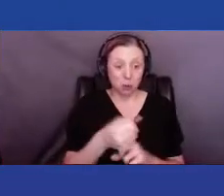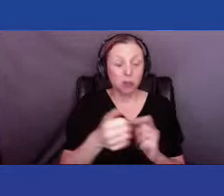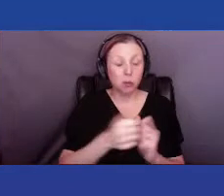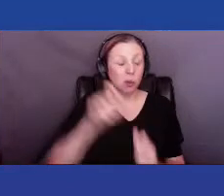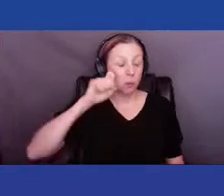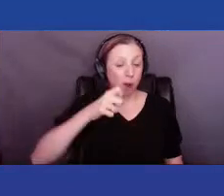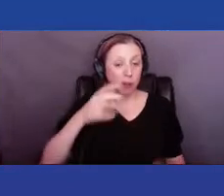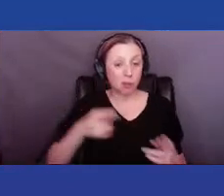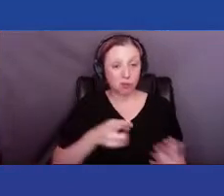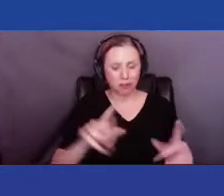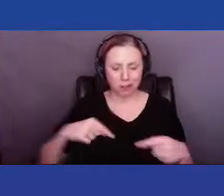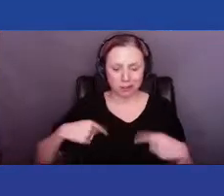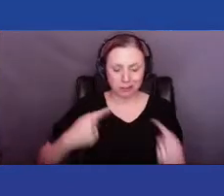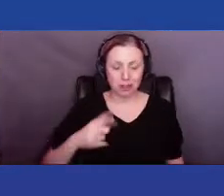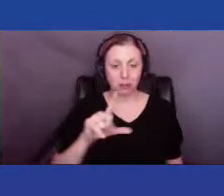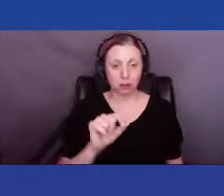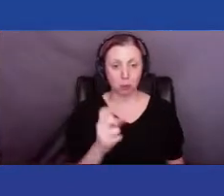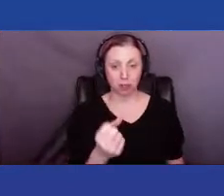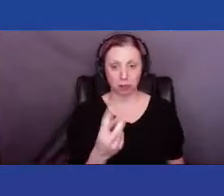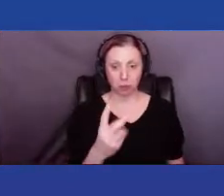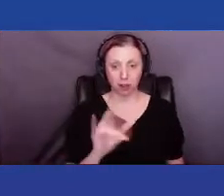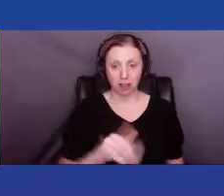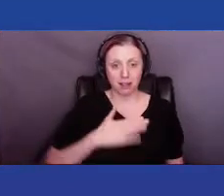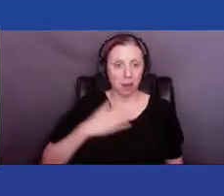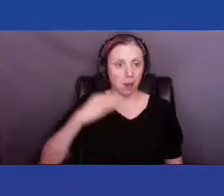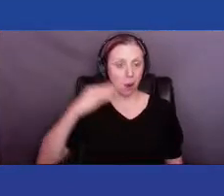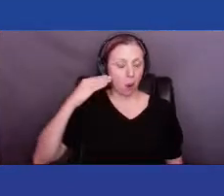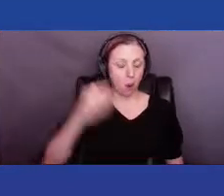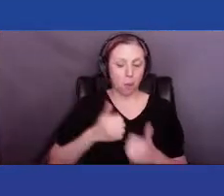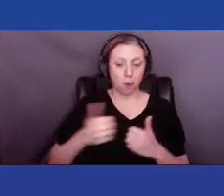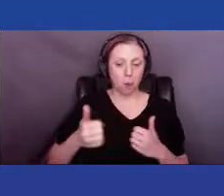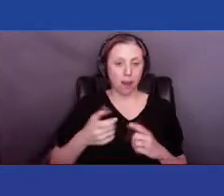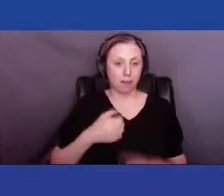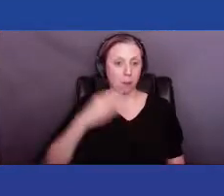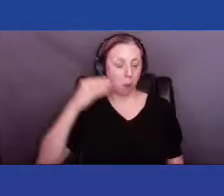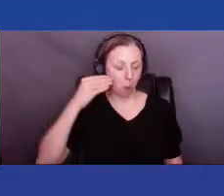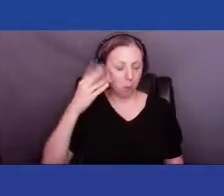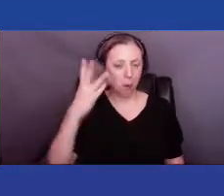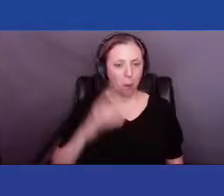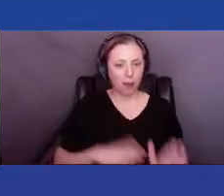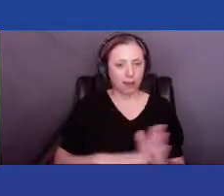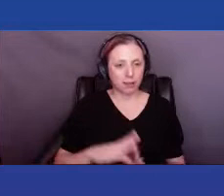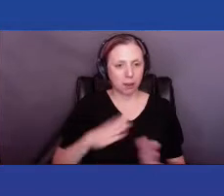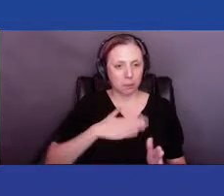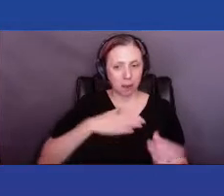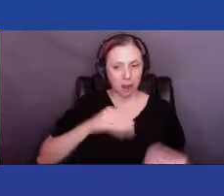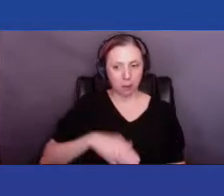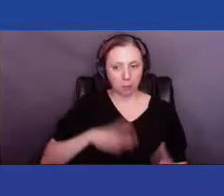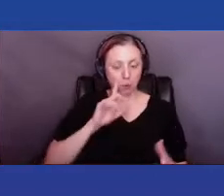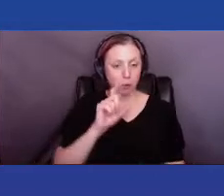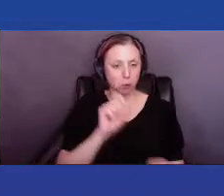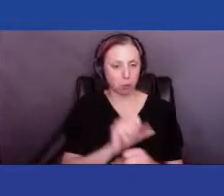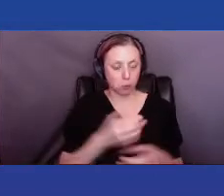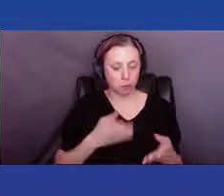2012 has been my home away from home for developing my approach to working in public space.